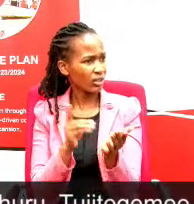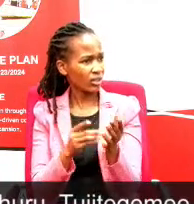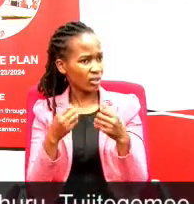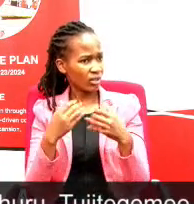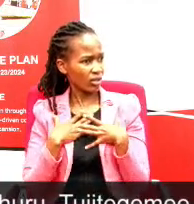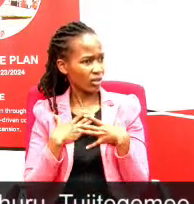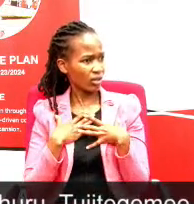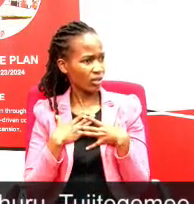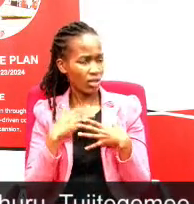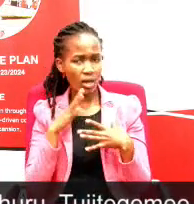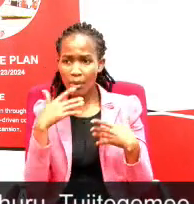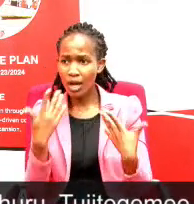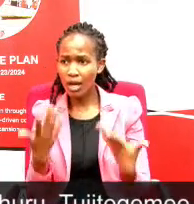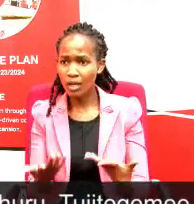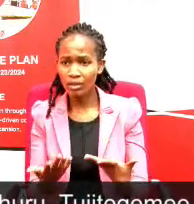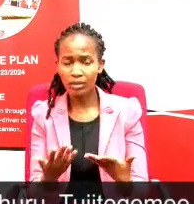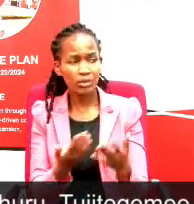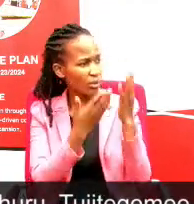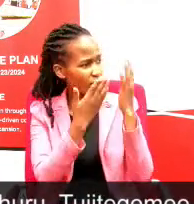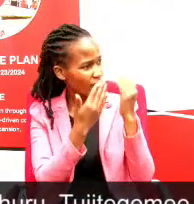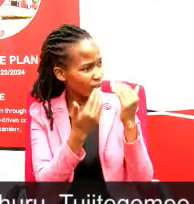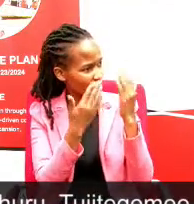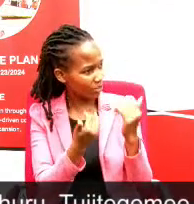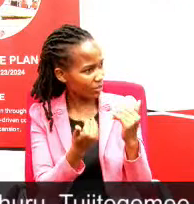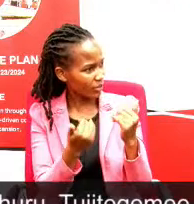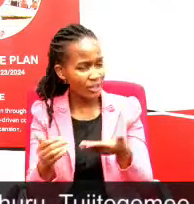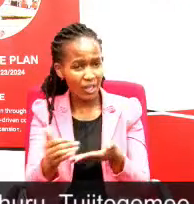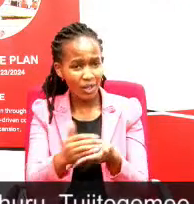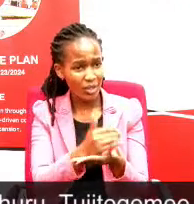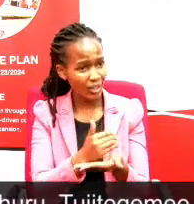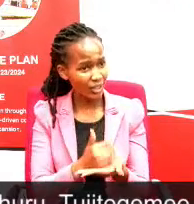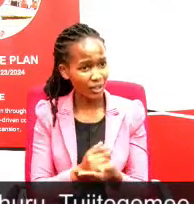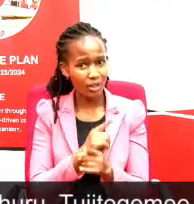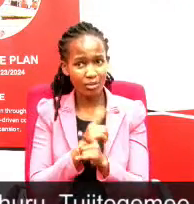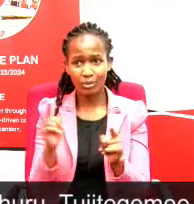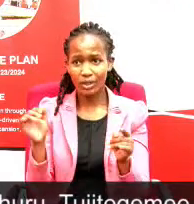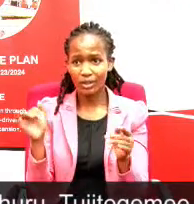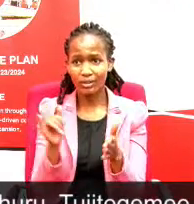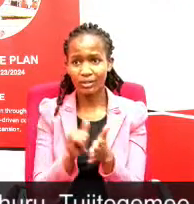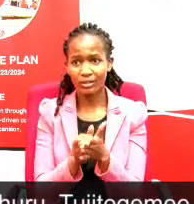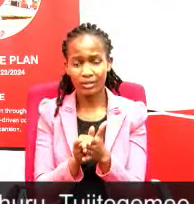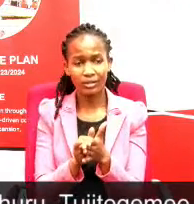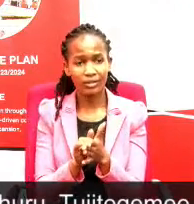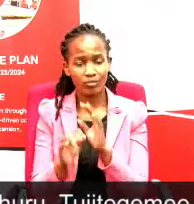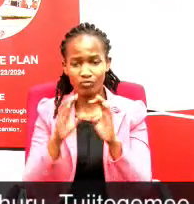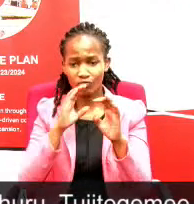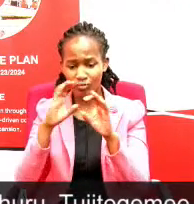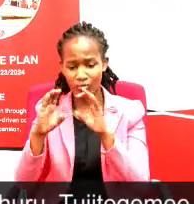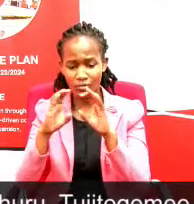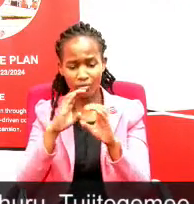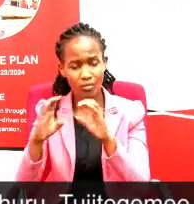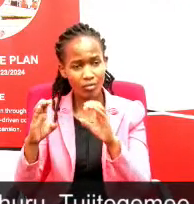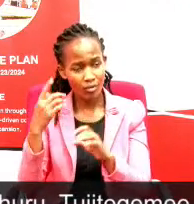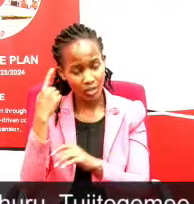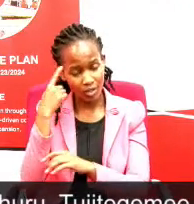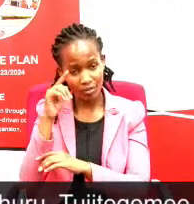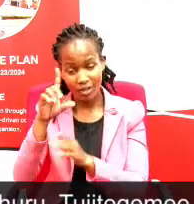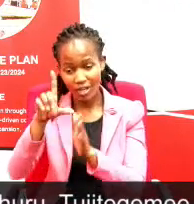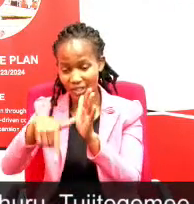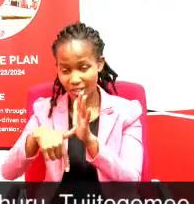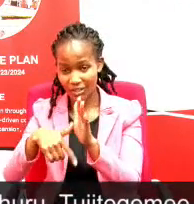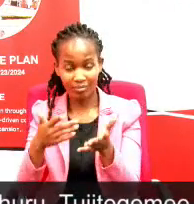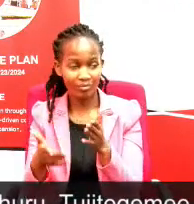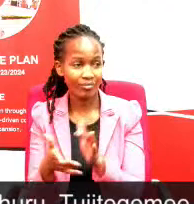last slide of how much you are expecting to collect, but that is a conversation for